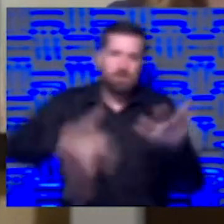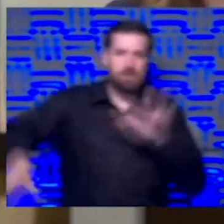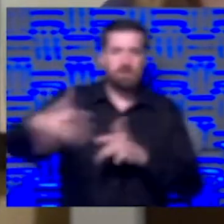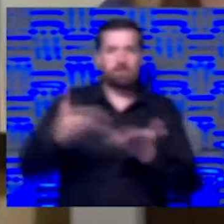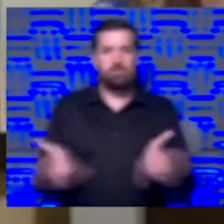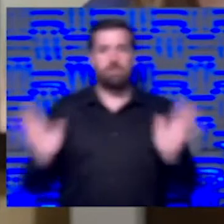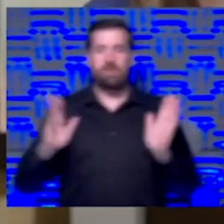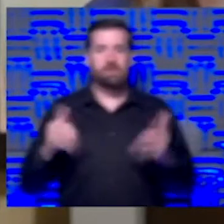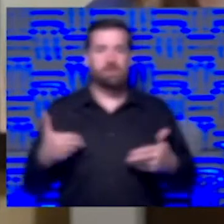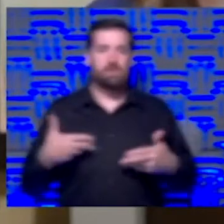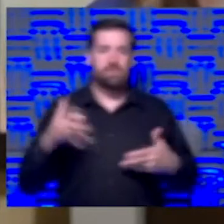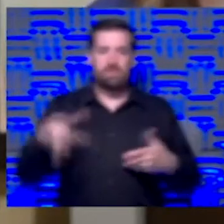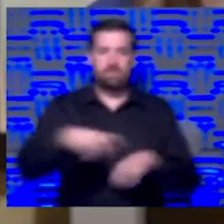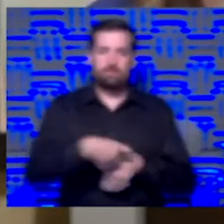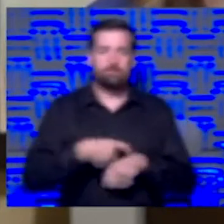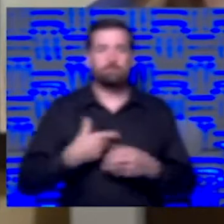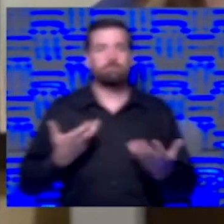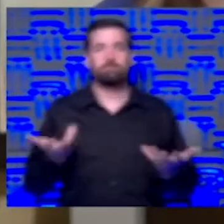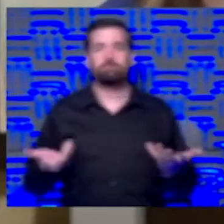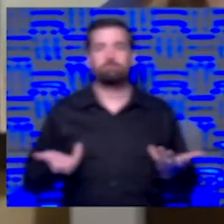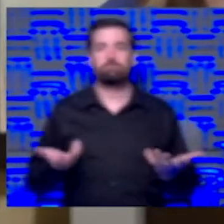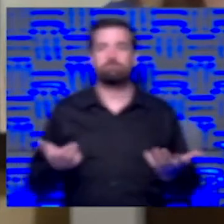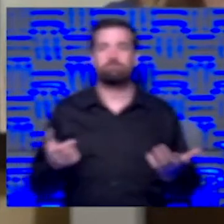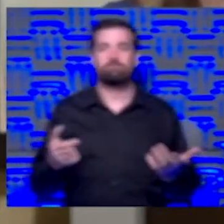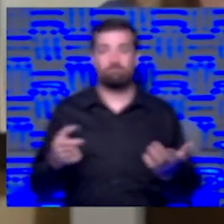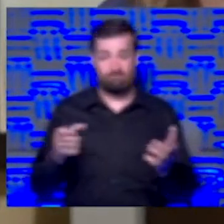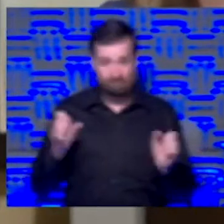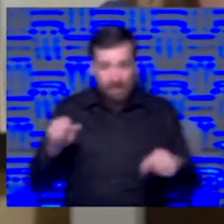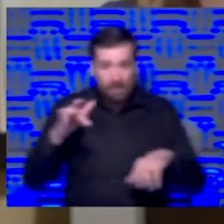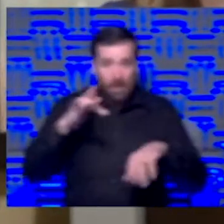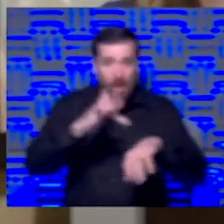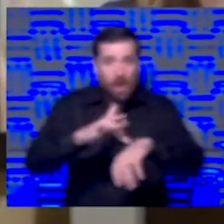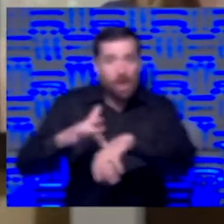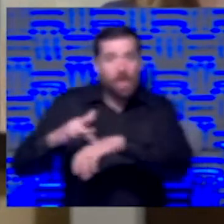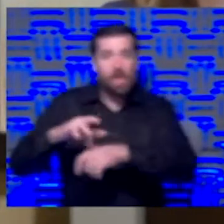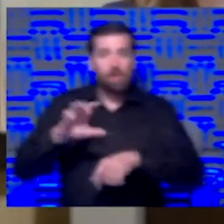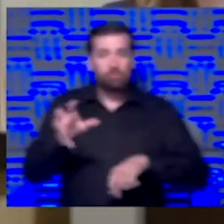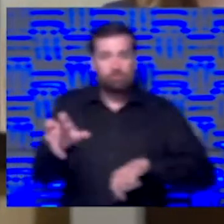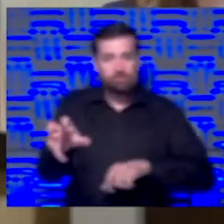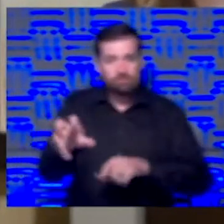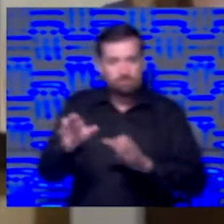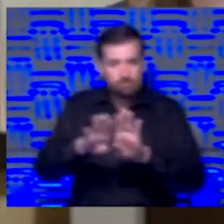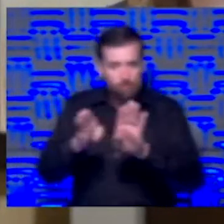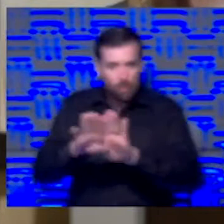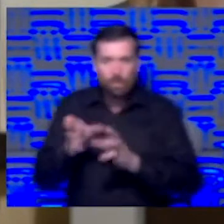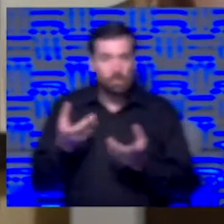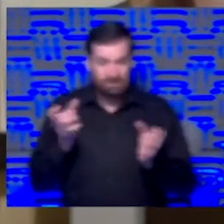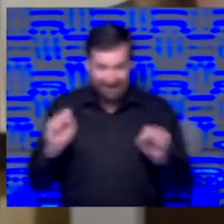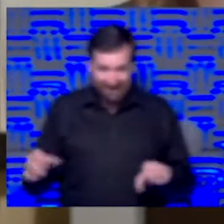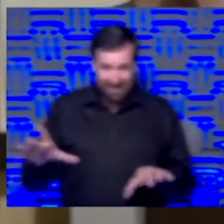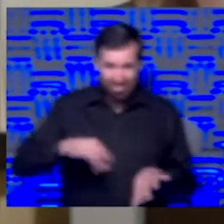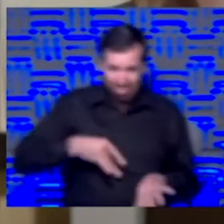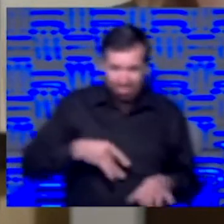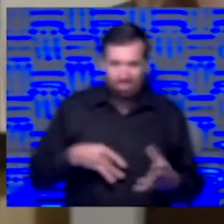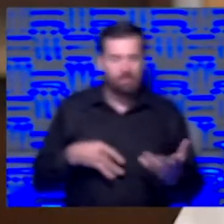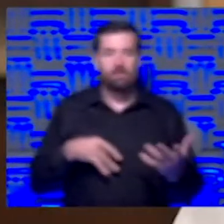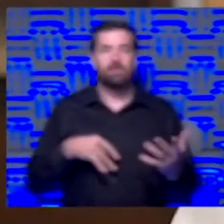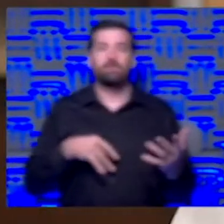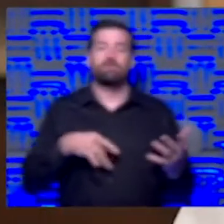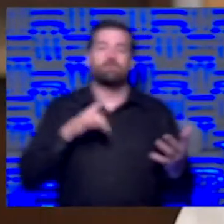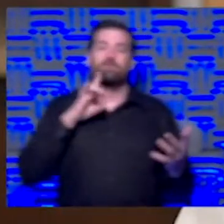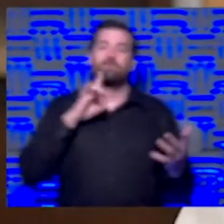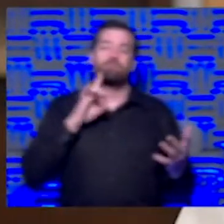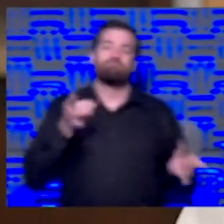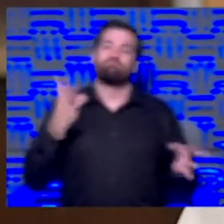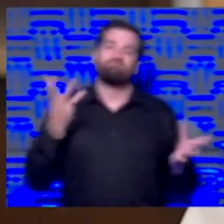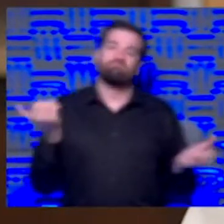to, at that point, we didn't know if they could get it from touching our doorknob, things like that. So it was completely terrifying.